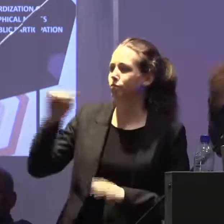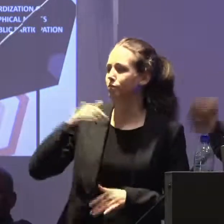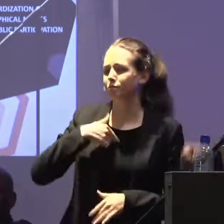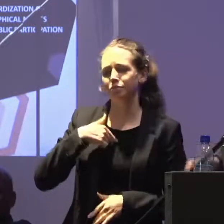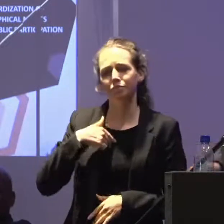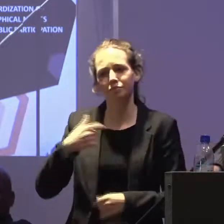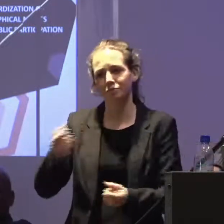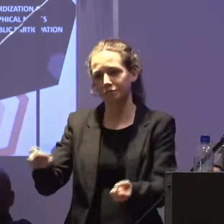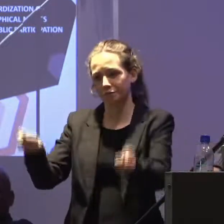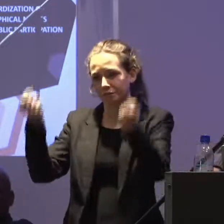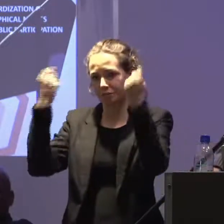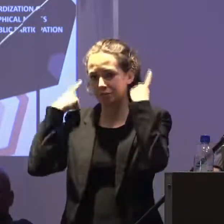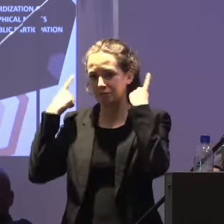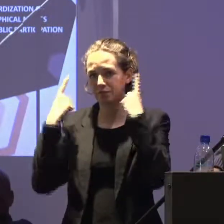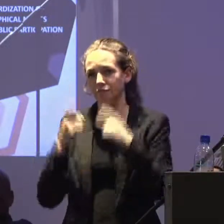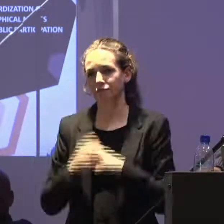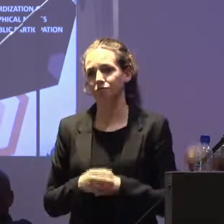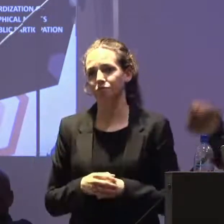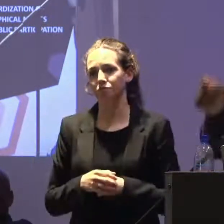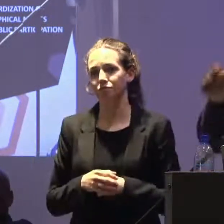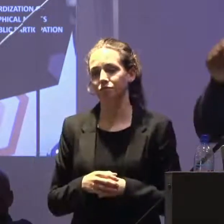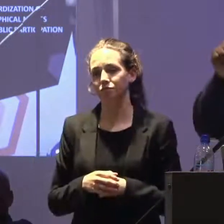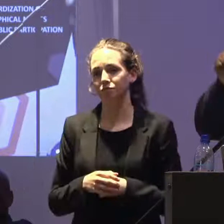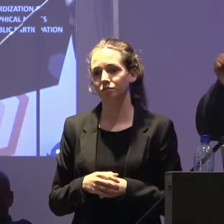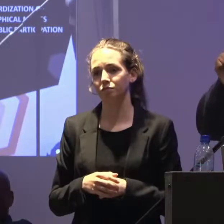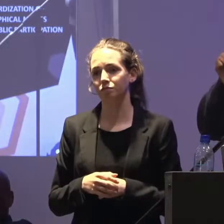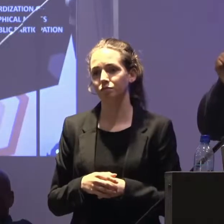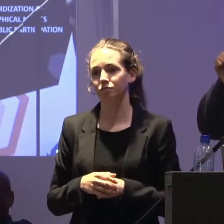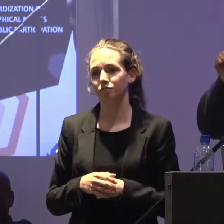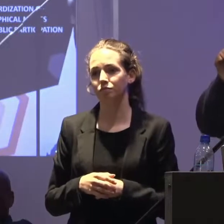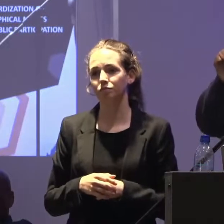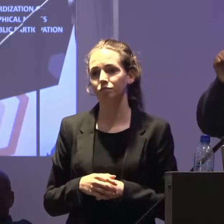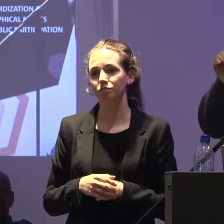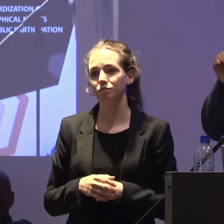thing. But having said that,